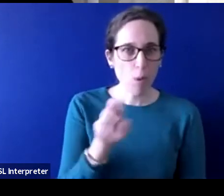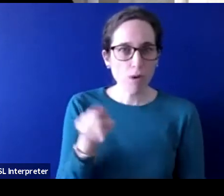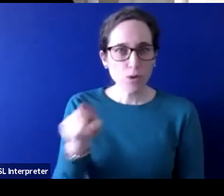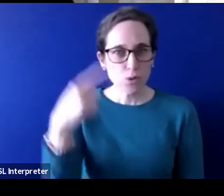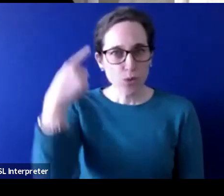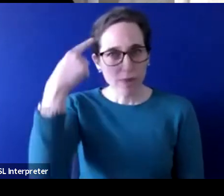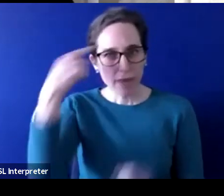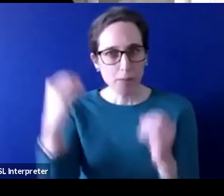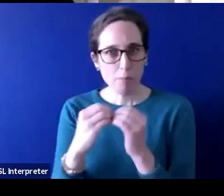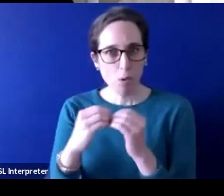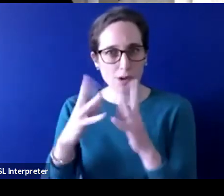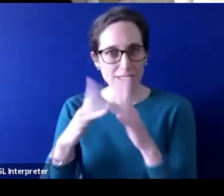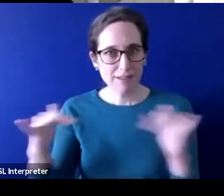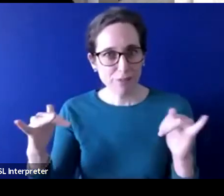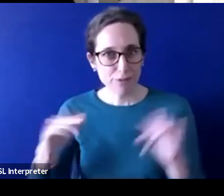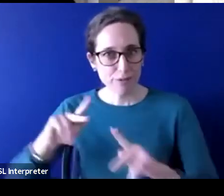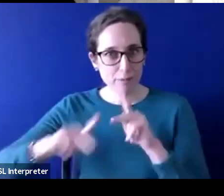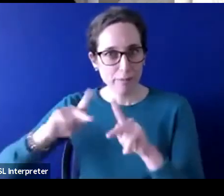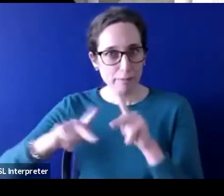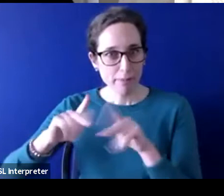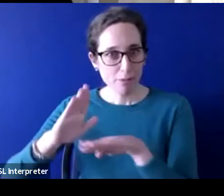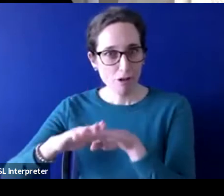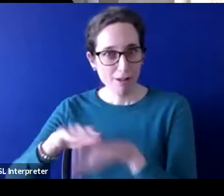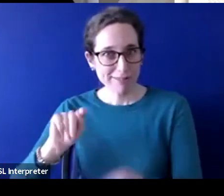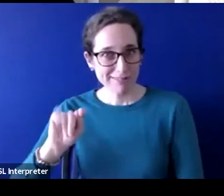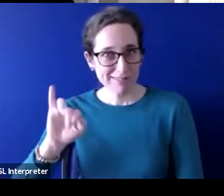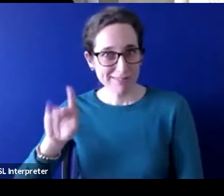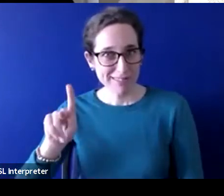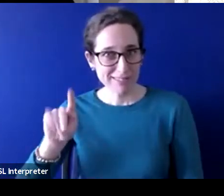TikTok? Probably that part. Yeah,